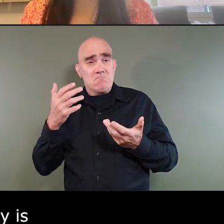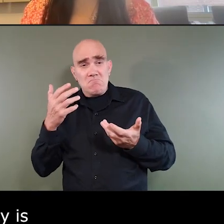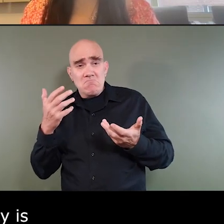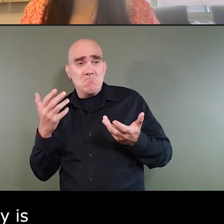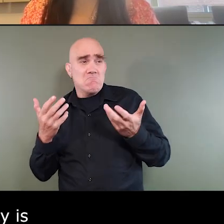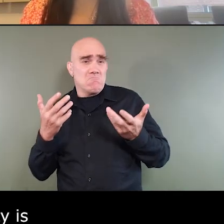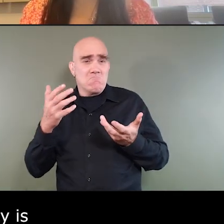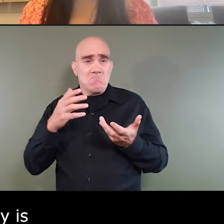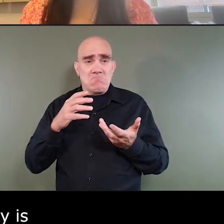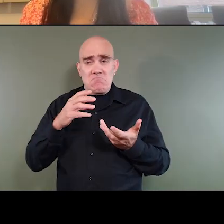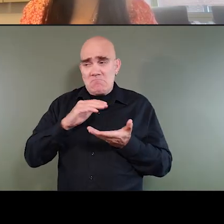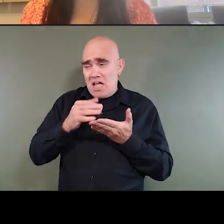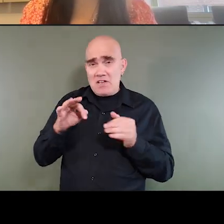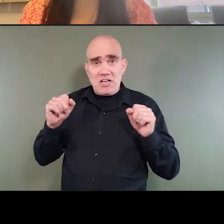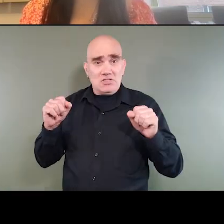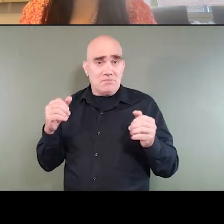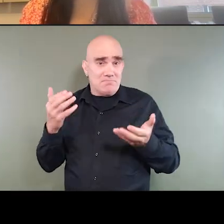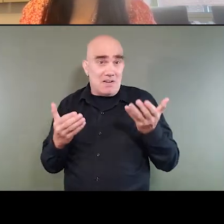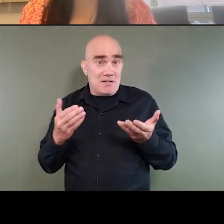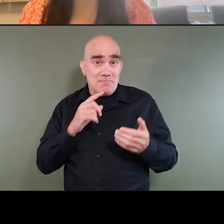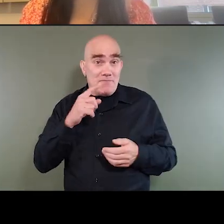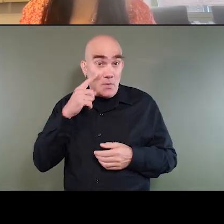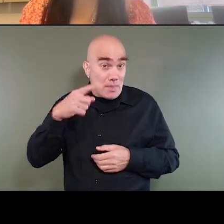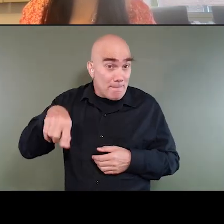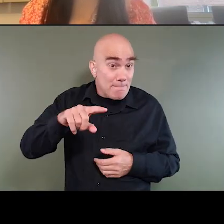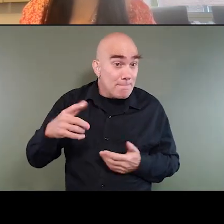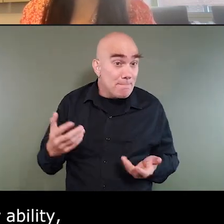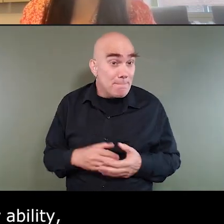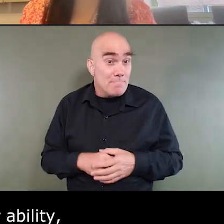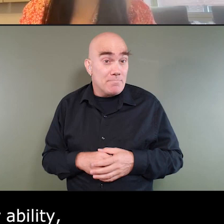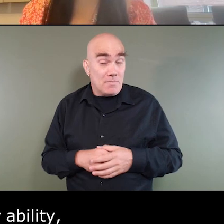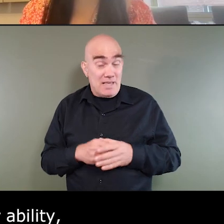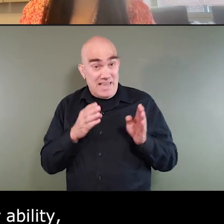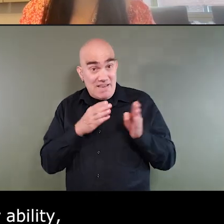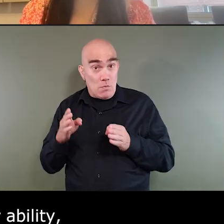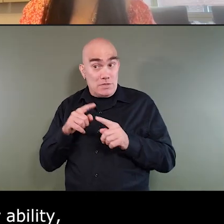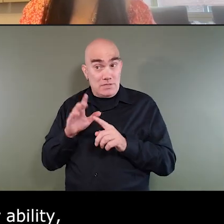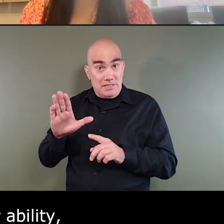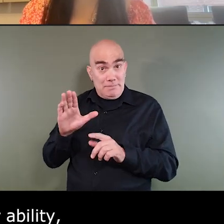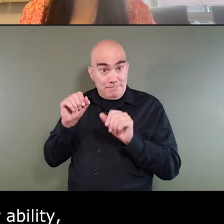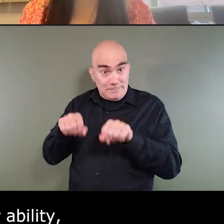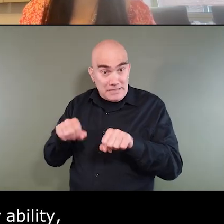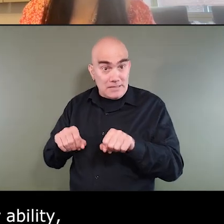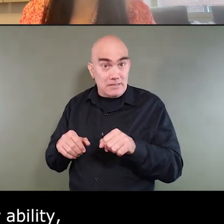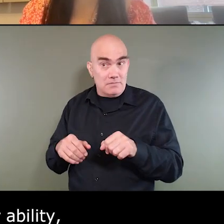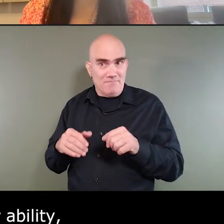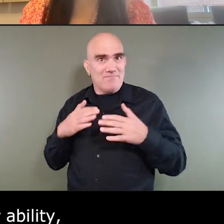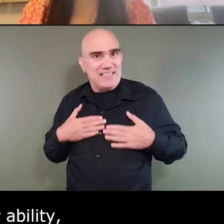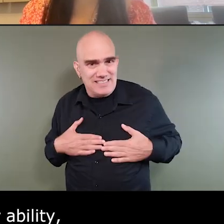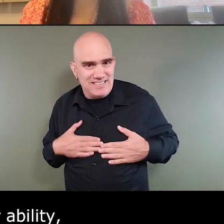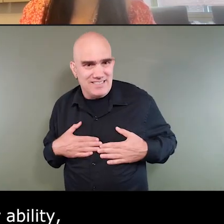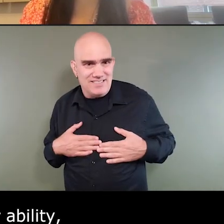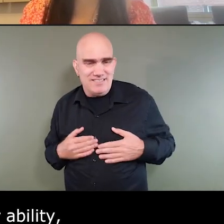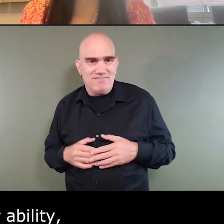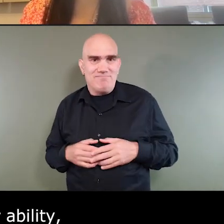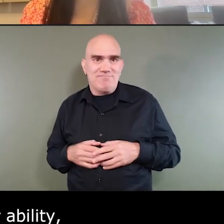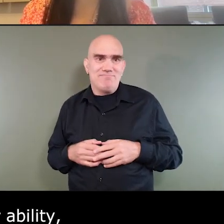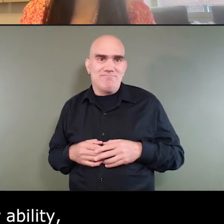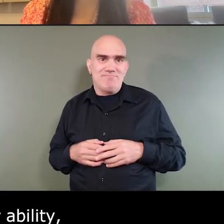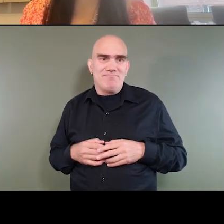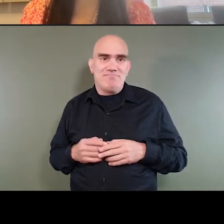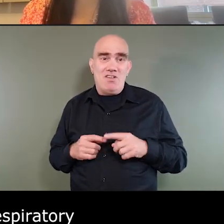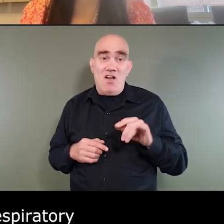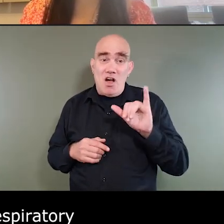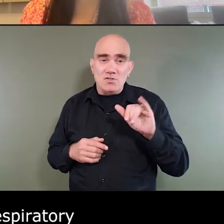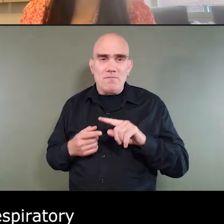a reasonable amount of exercise might be for them, individualized to their ability, both physically and